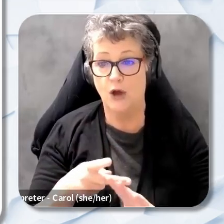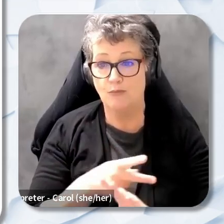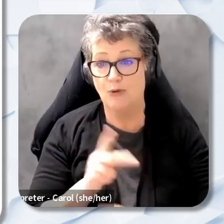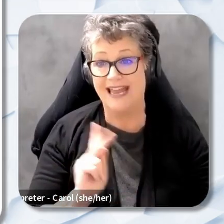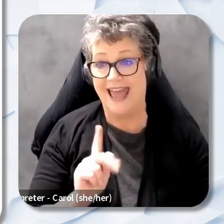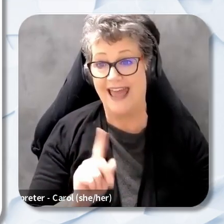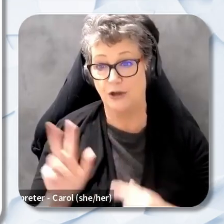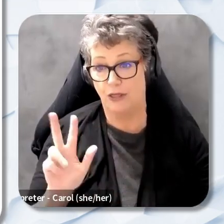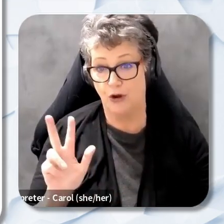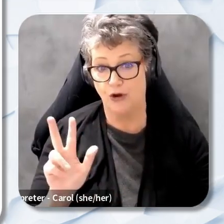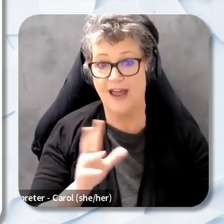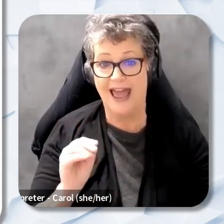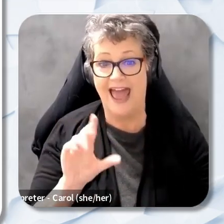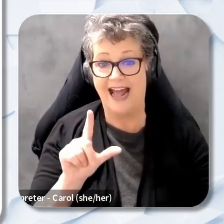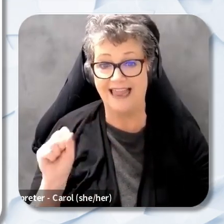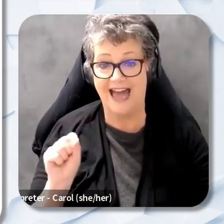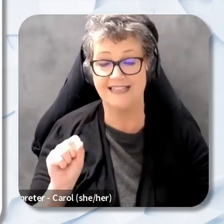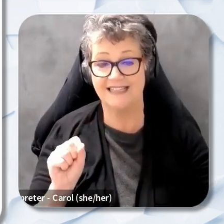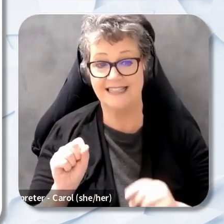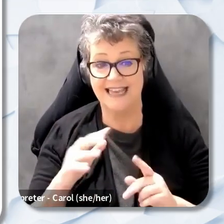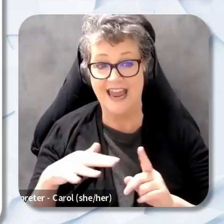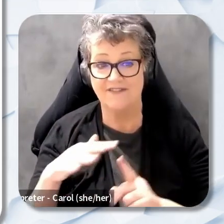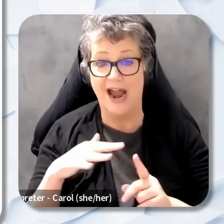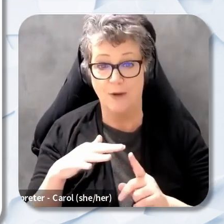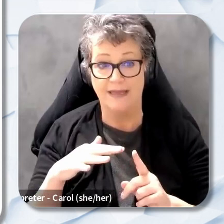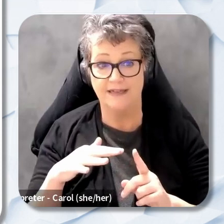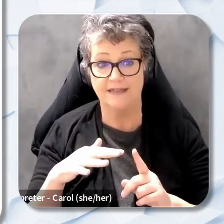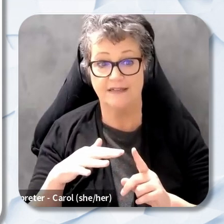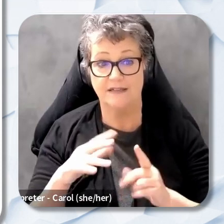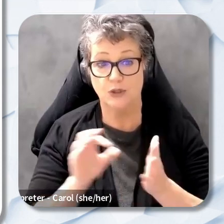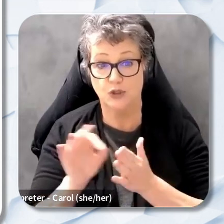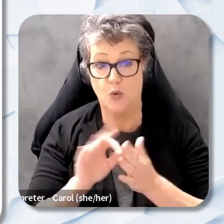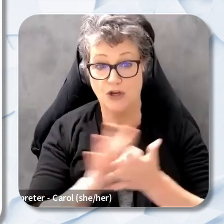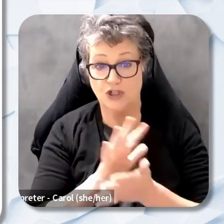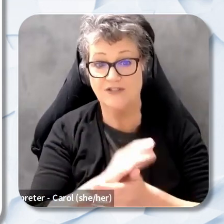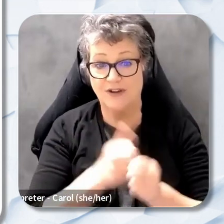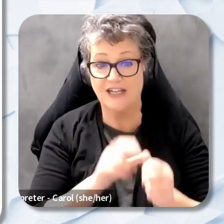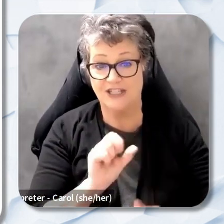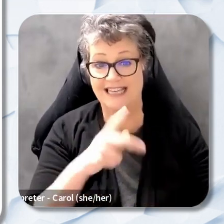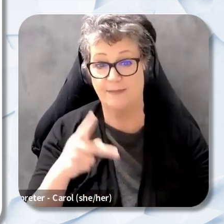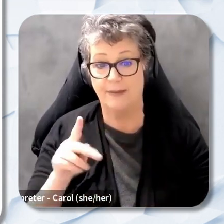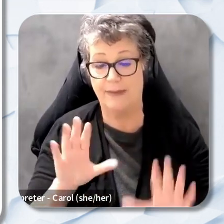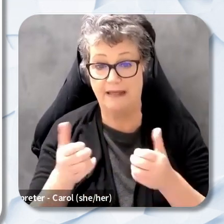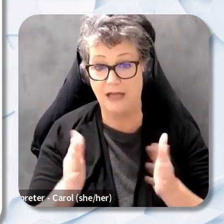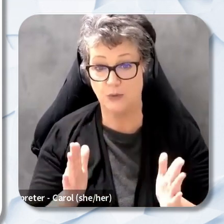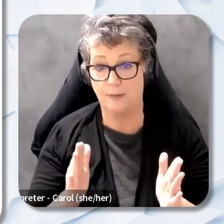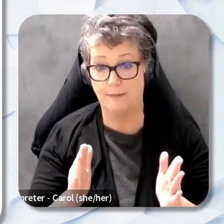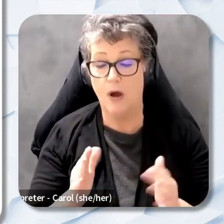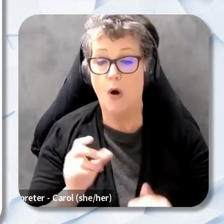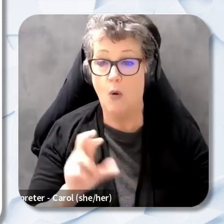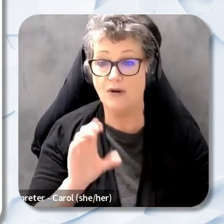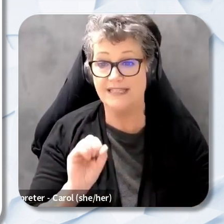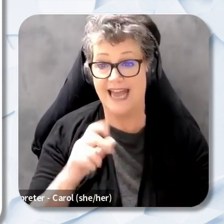to third, and class environment observation score sheets for each CSPP classroom